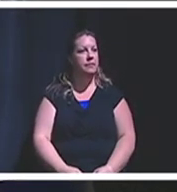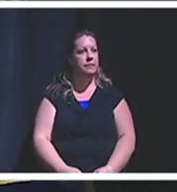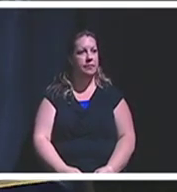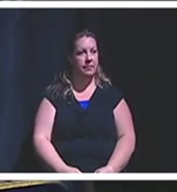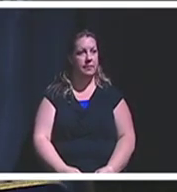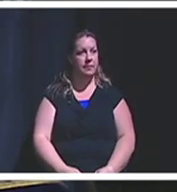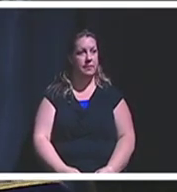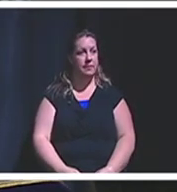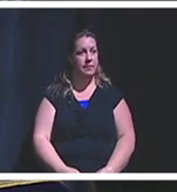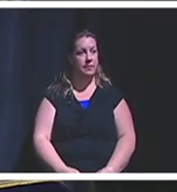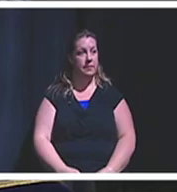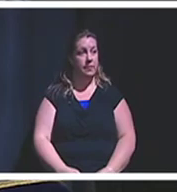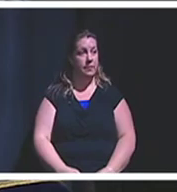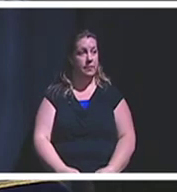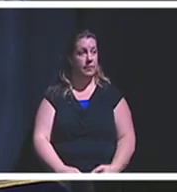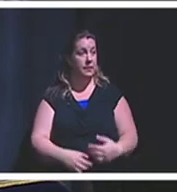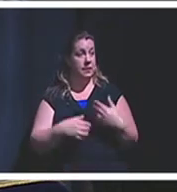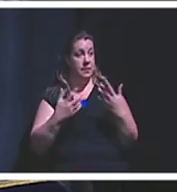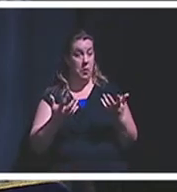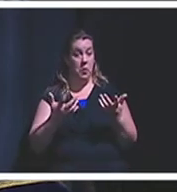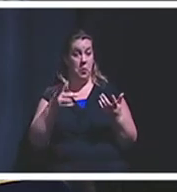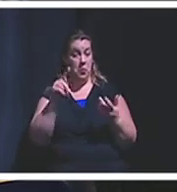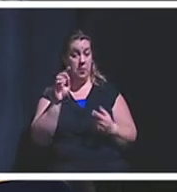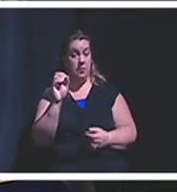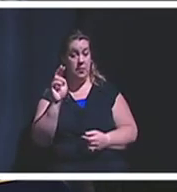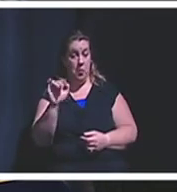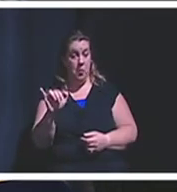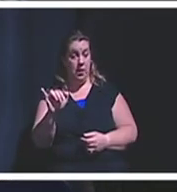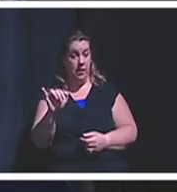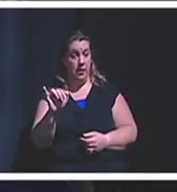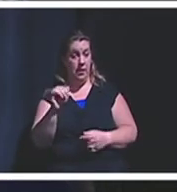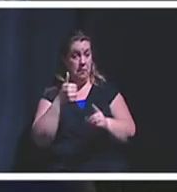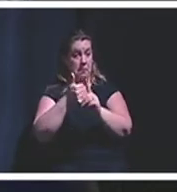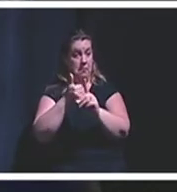So would you say Toni is successful?